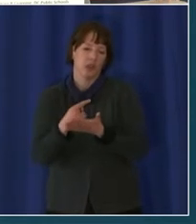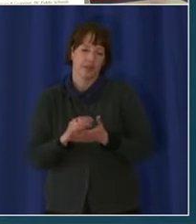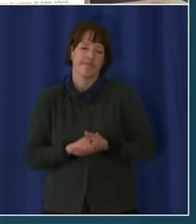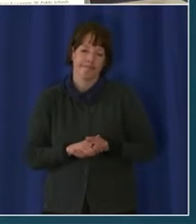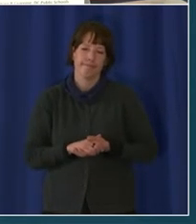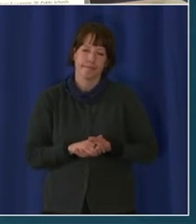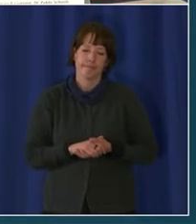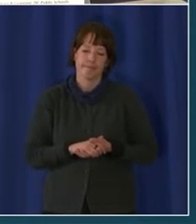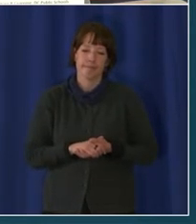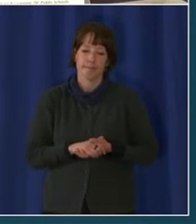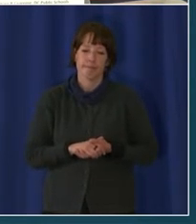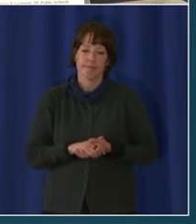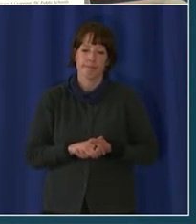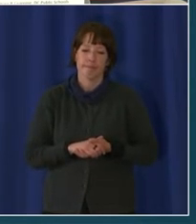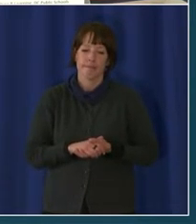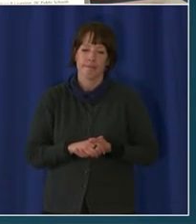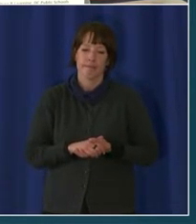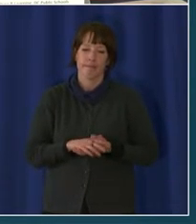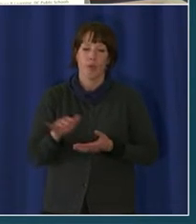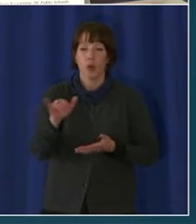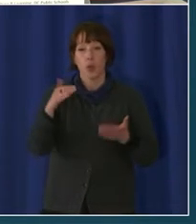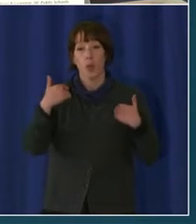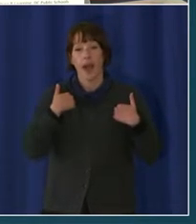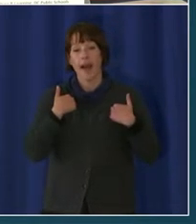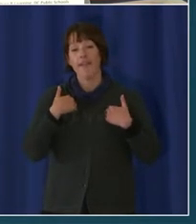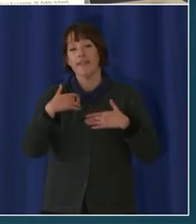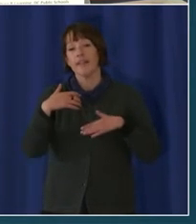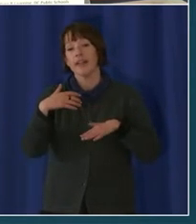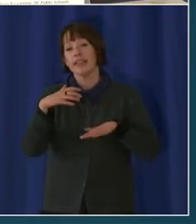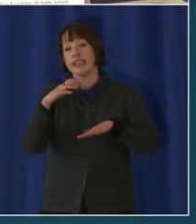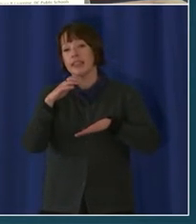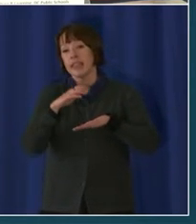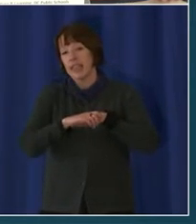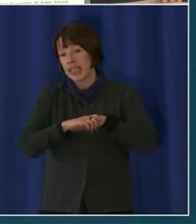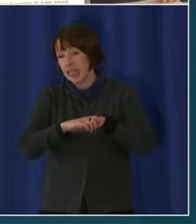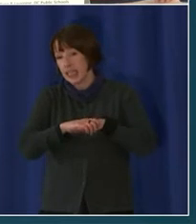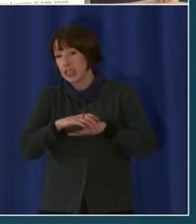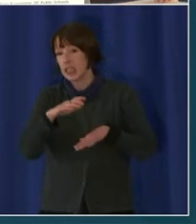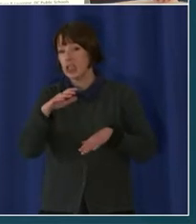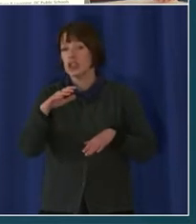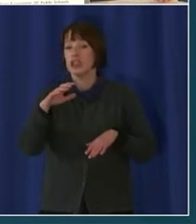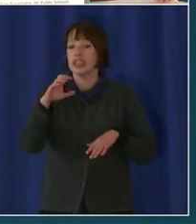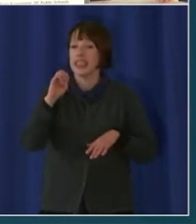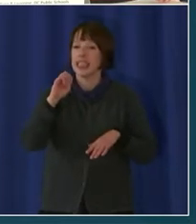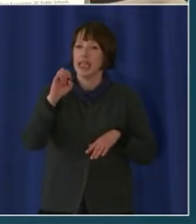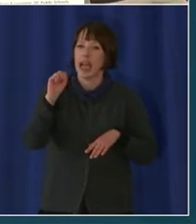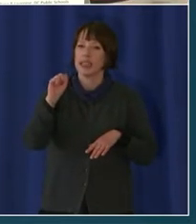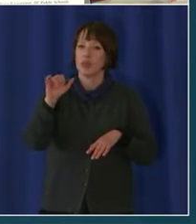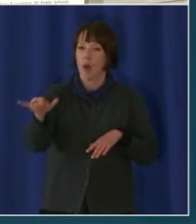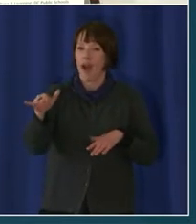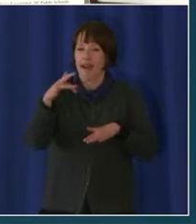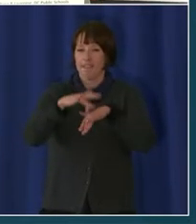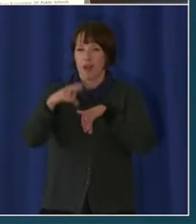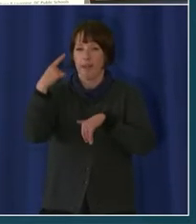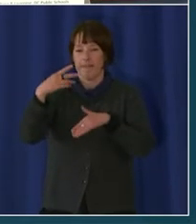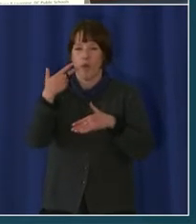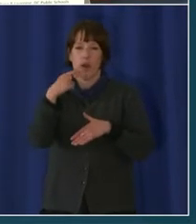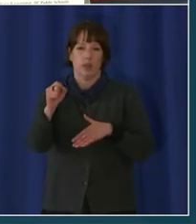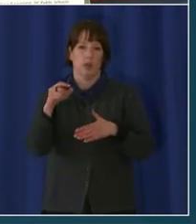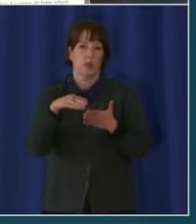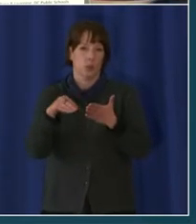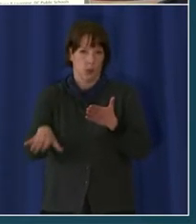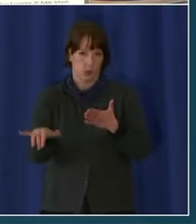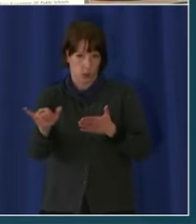graduation. We also have English Learner summer programming and ESY available for high school students as